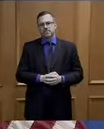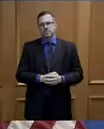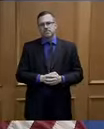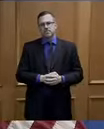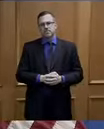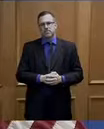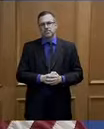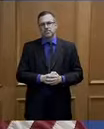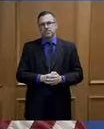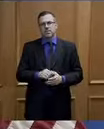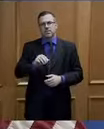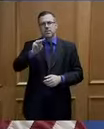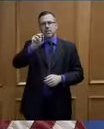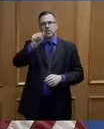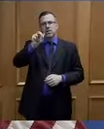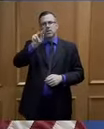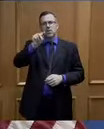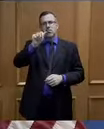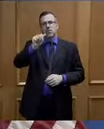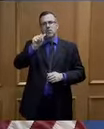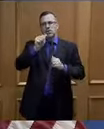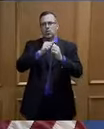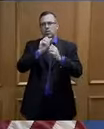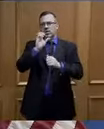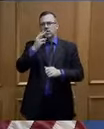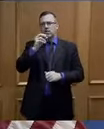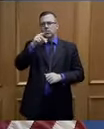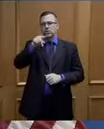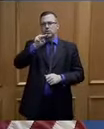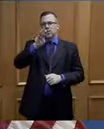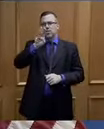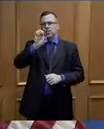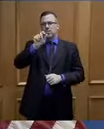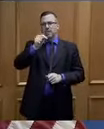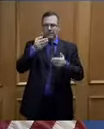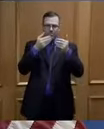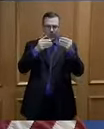Next, we'll go to Marta Aldrich with Chalkbeat. Marta, your line is unmuted.